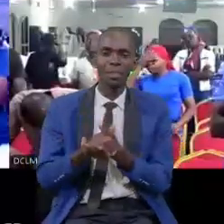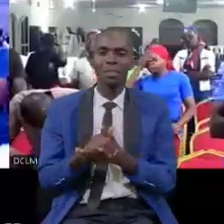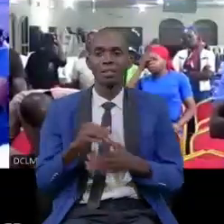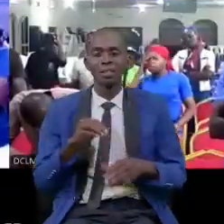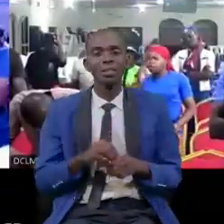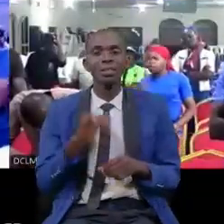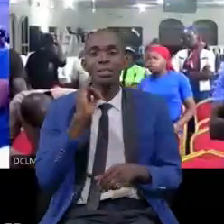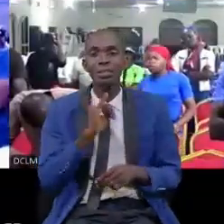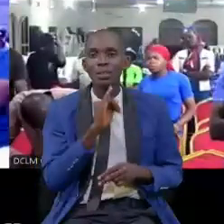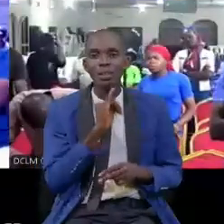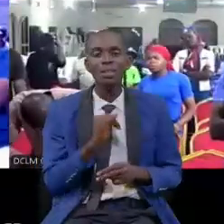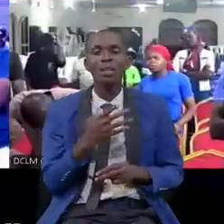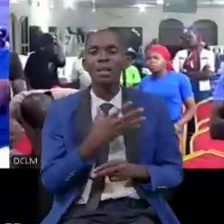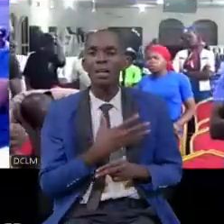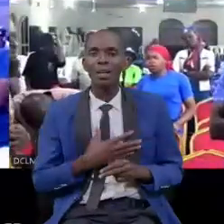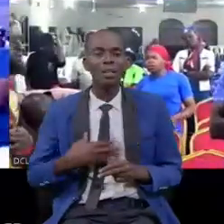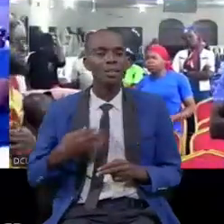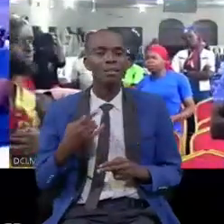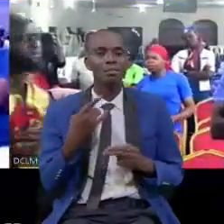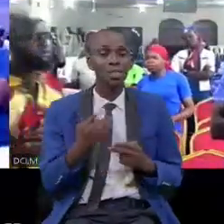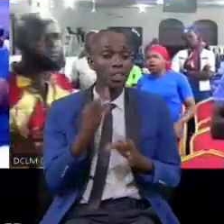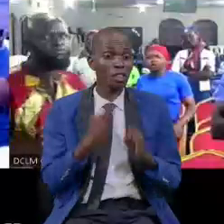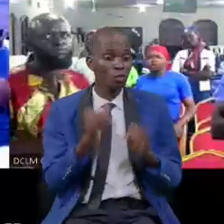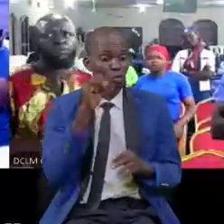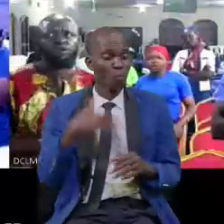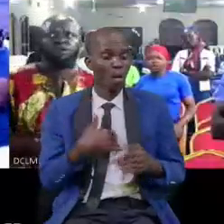If she had been of double character,